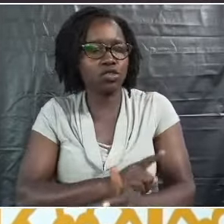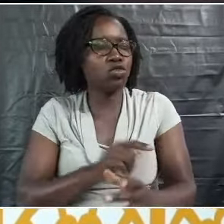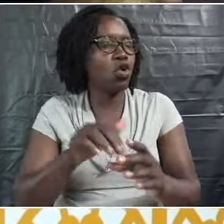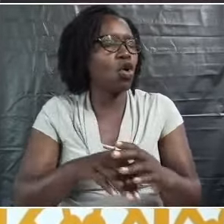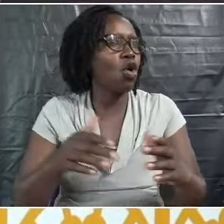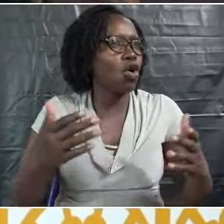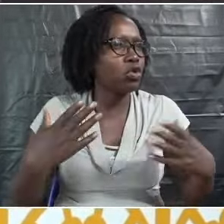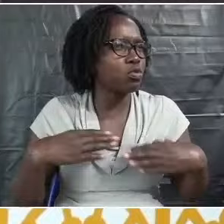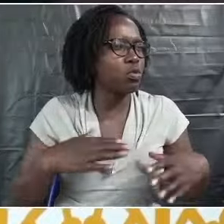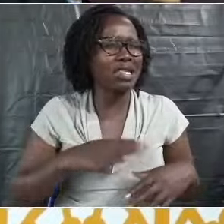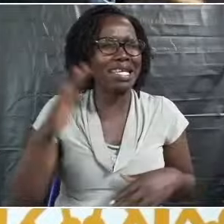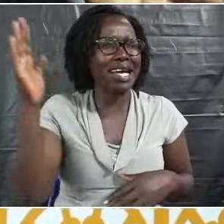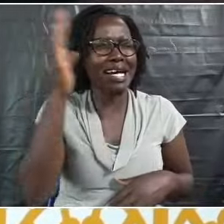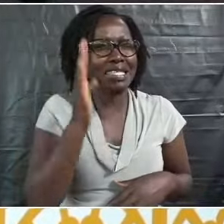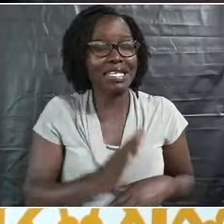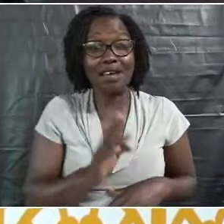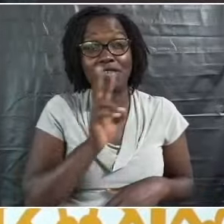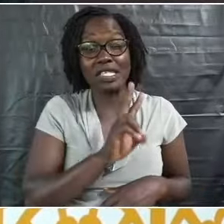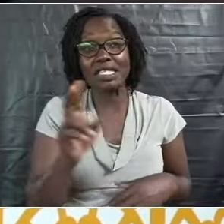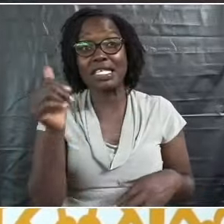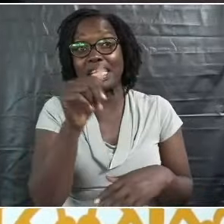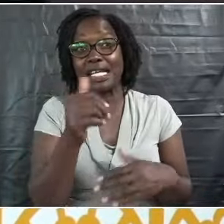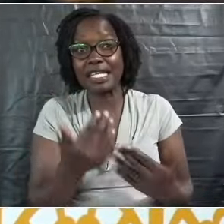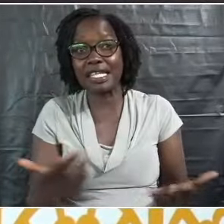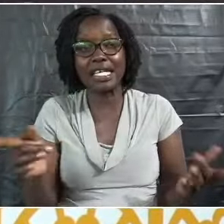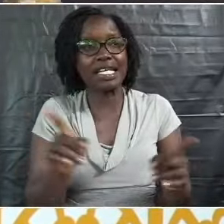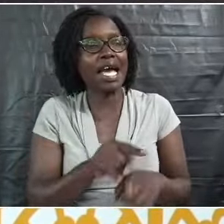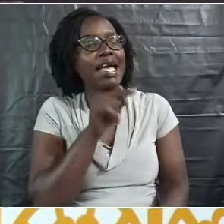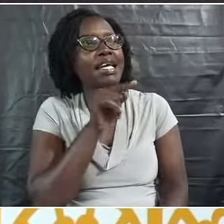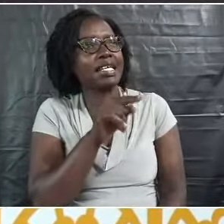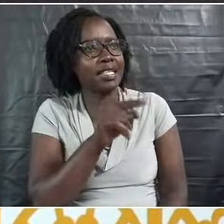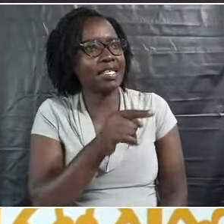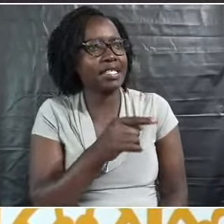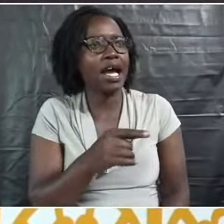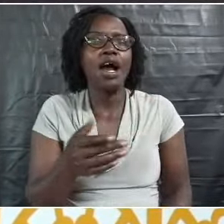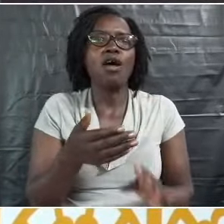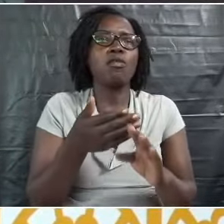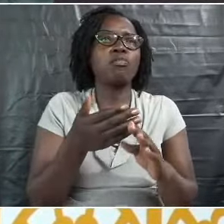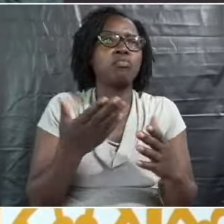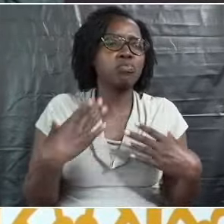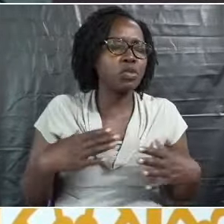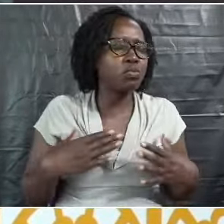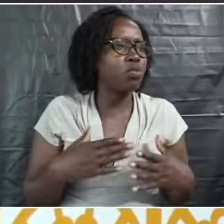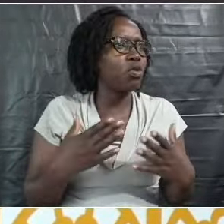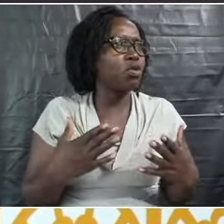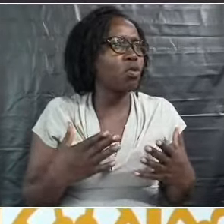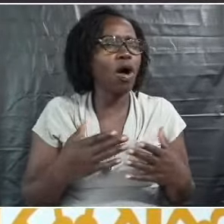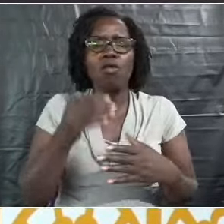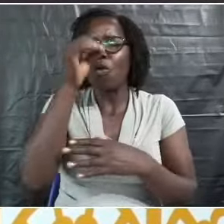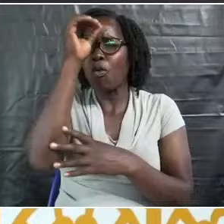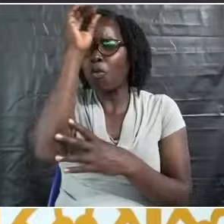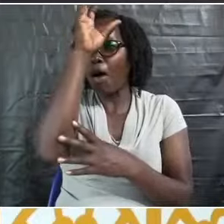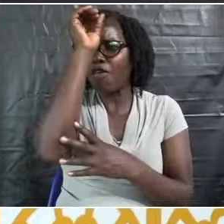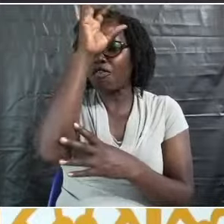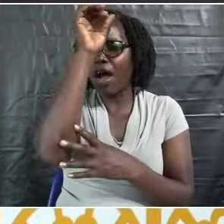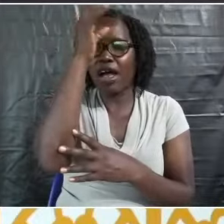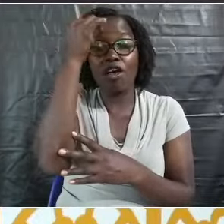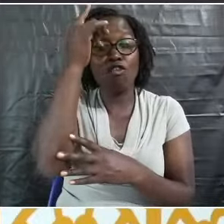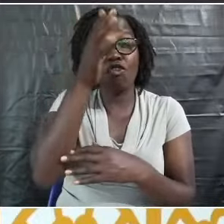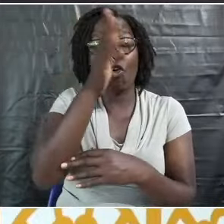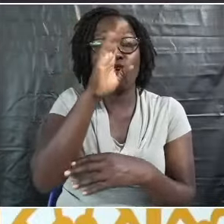They had never seen anything like it. People were on fire for God. When